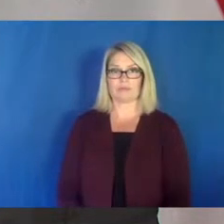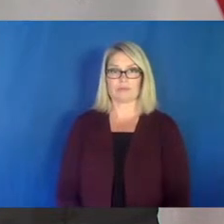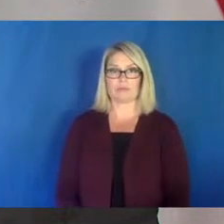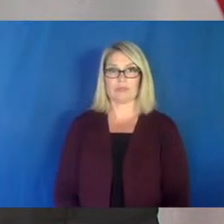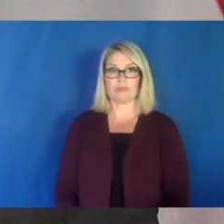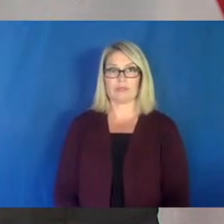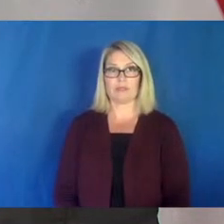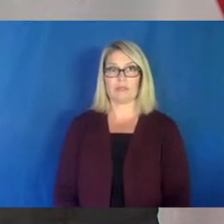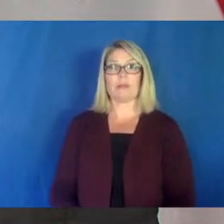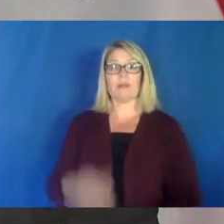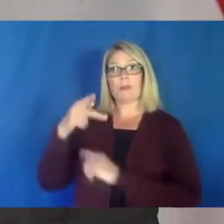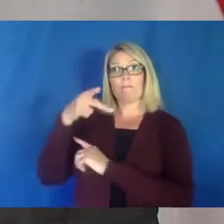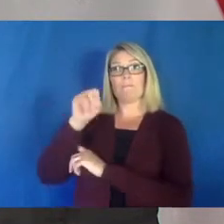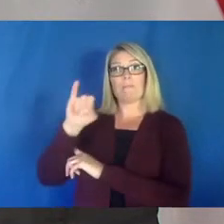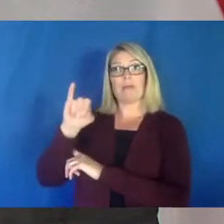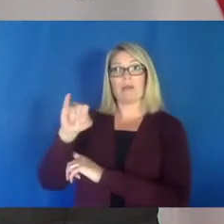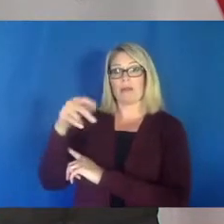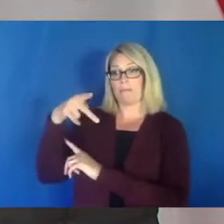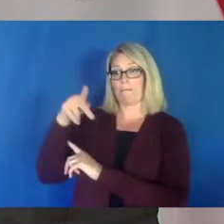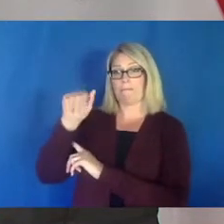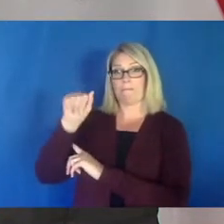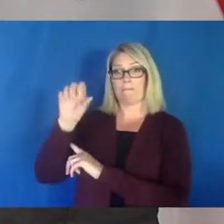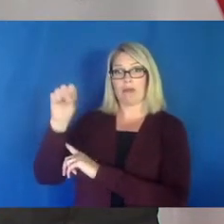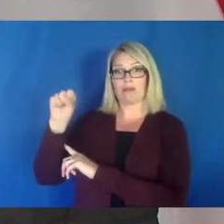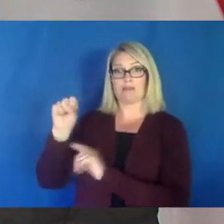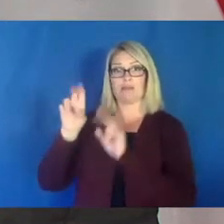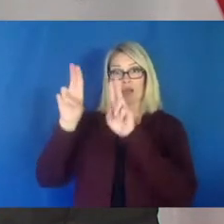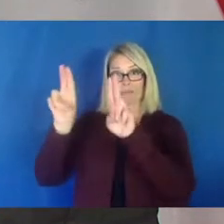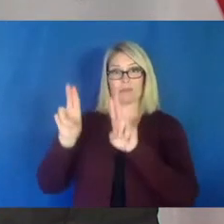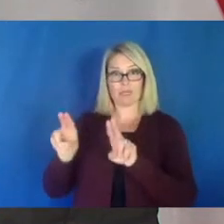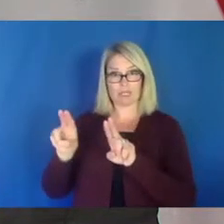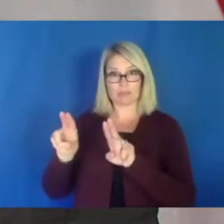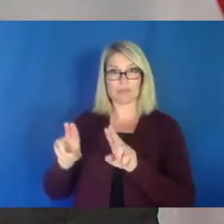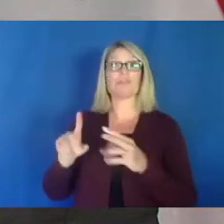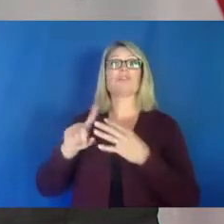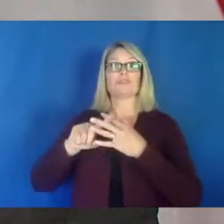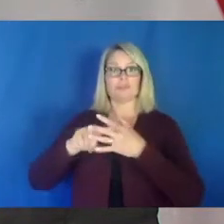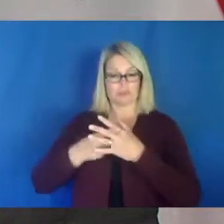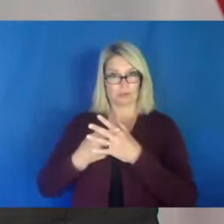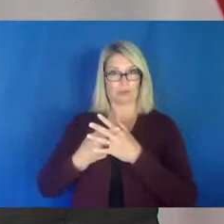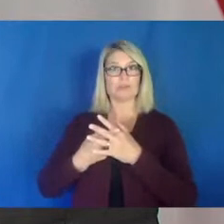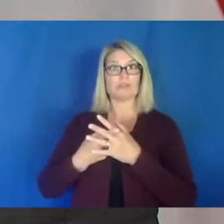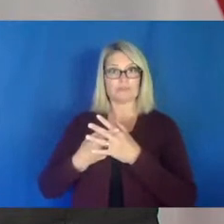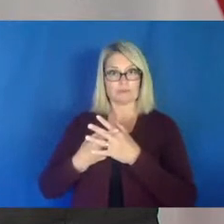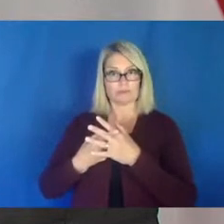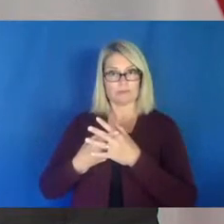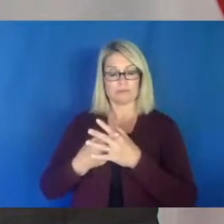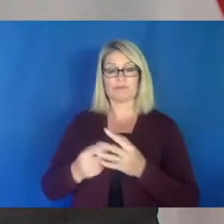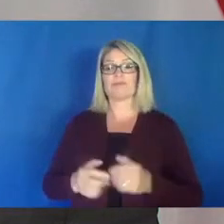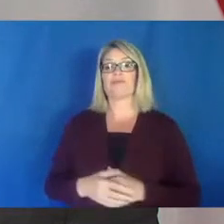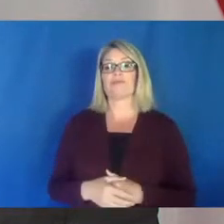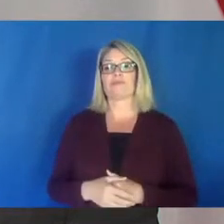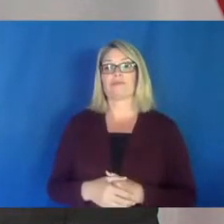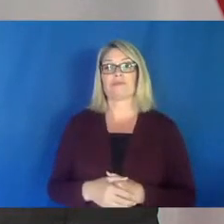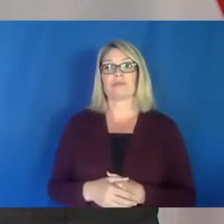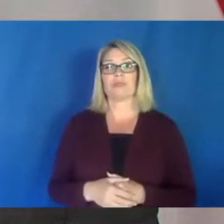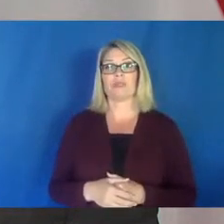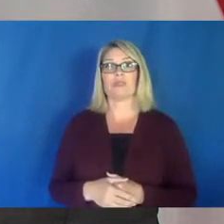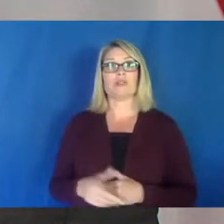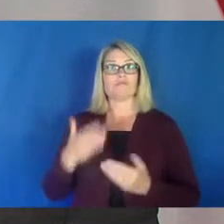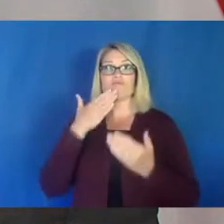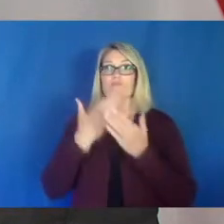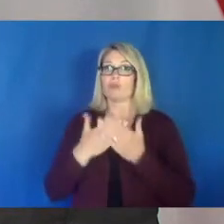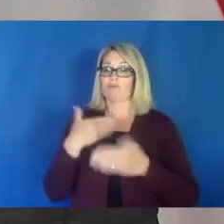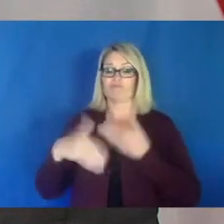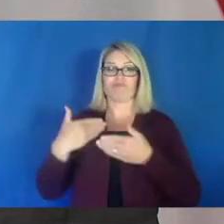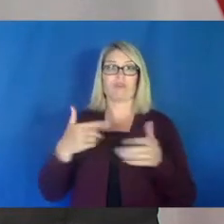pass applications are rolling in, and staff at Office of Public Safety have been reacting with incredible speed. We've processed